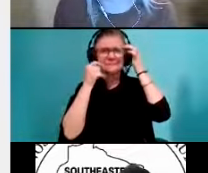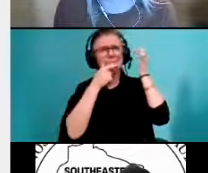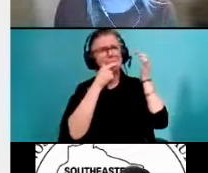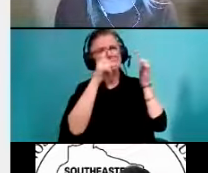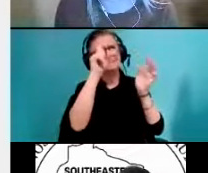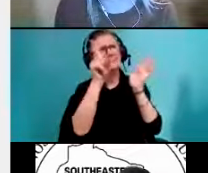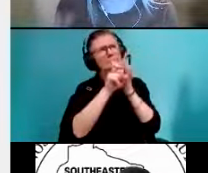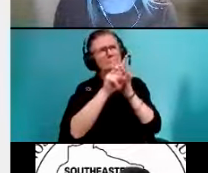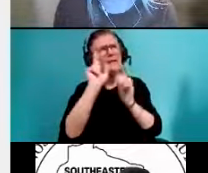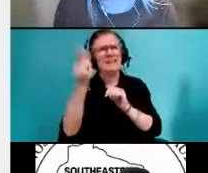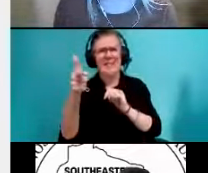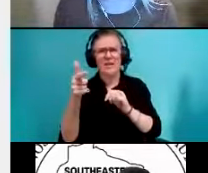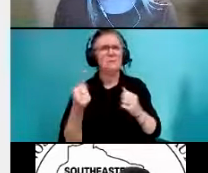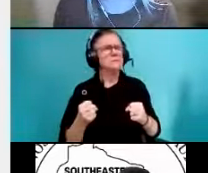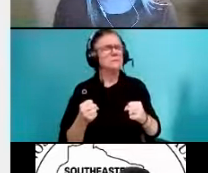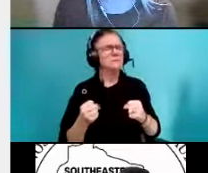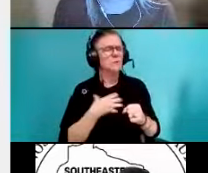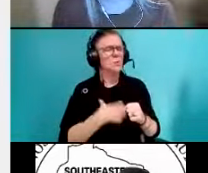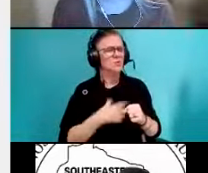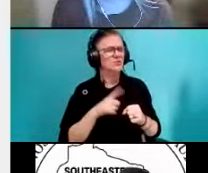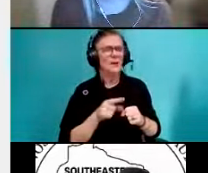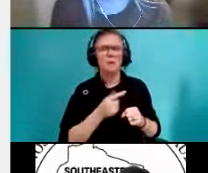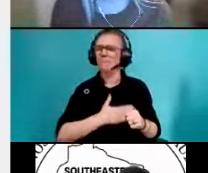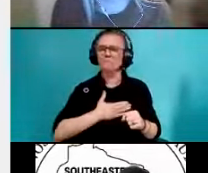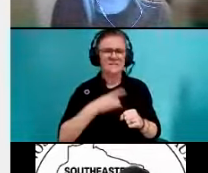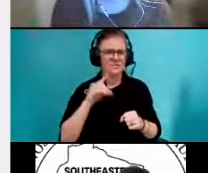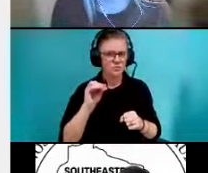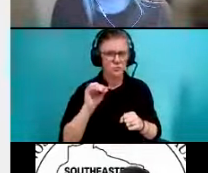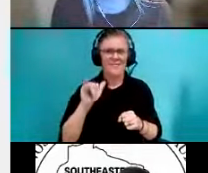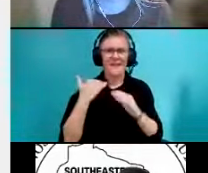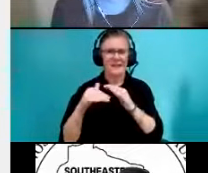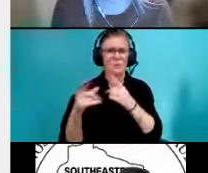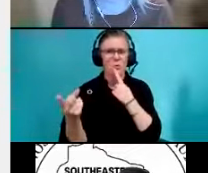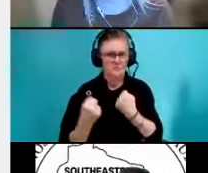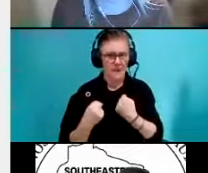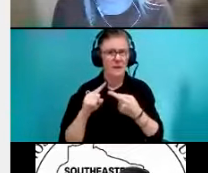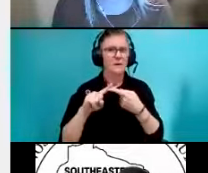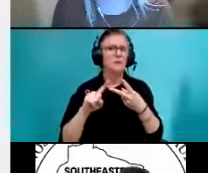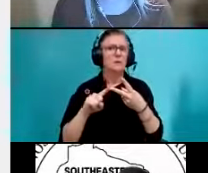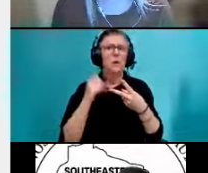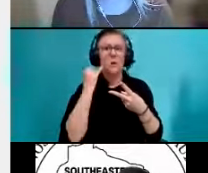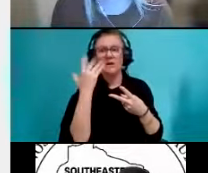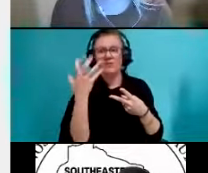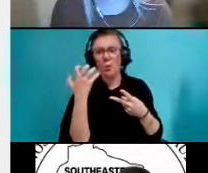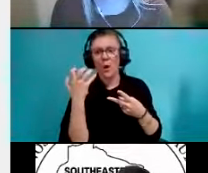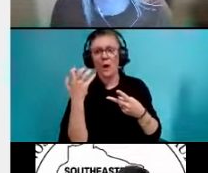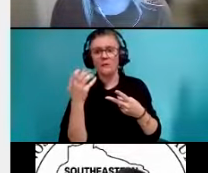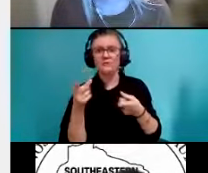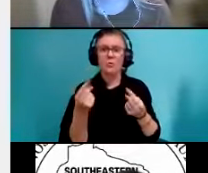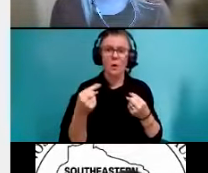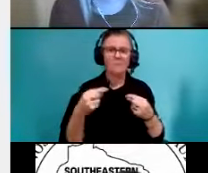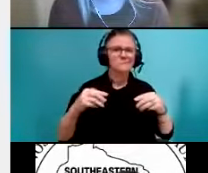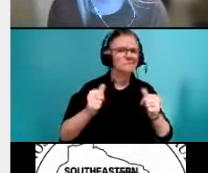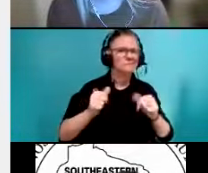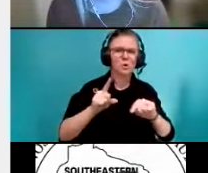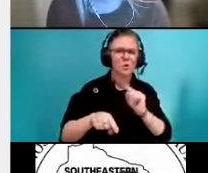think of after we're done tonight that you want to provide, those will be places you can provide them. Or if people that wanted to make it this week and just couldn't make